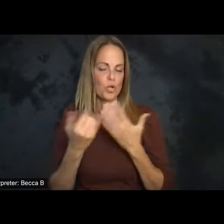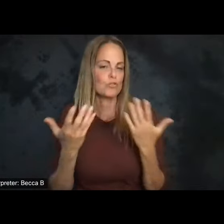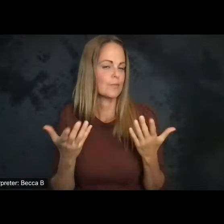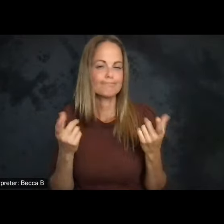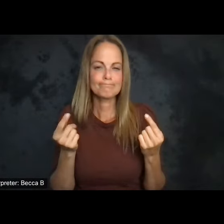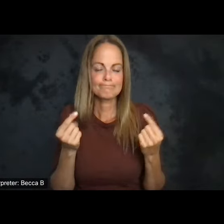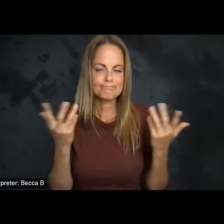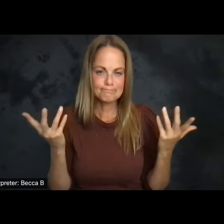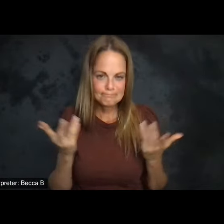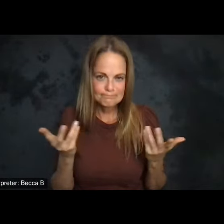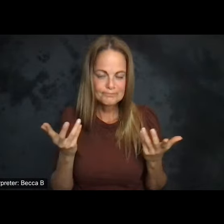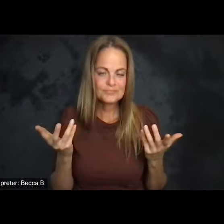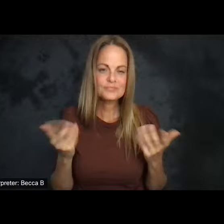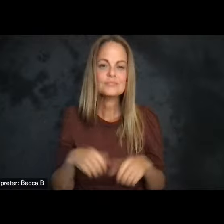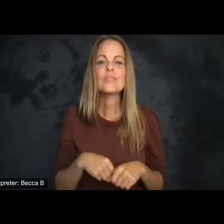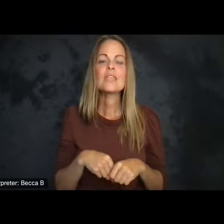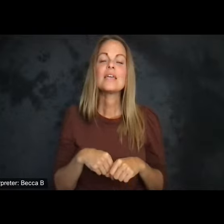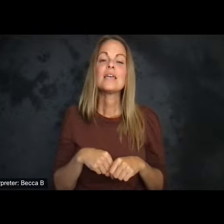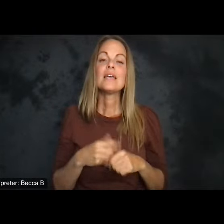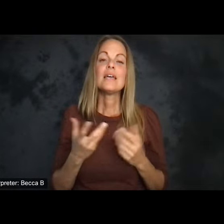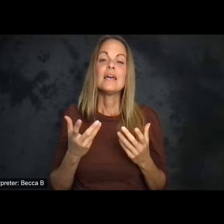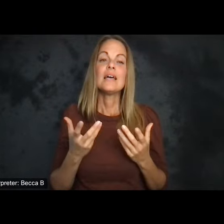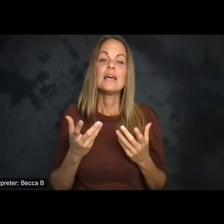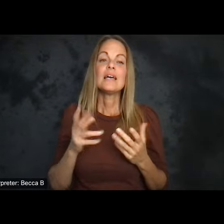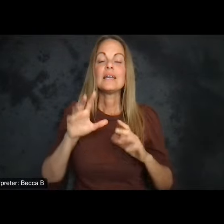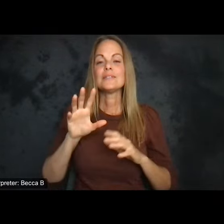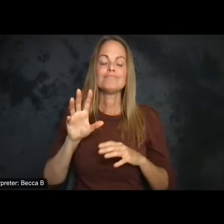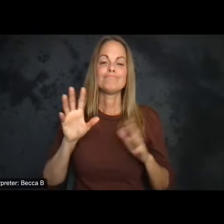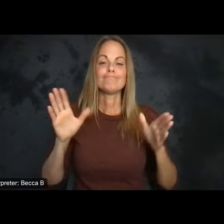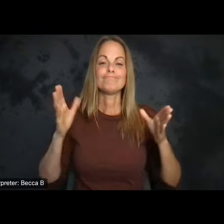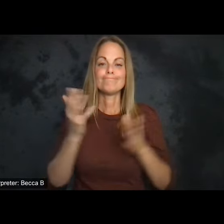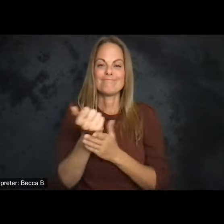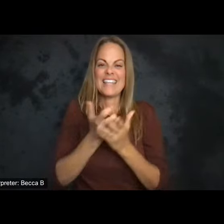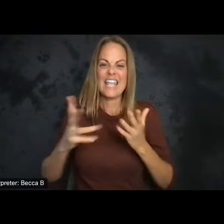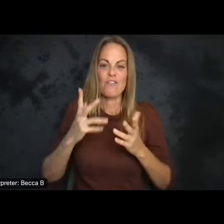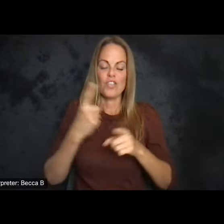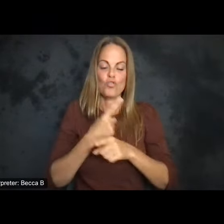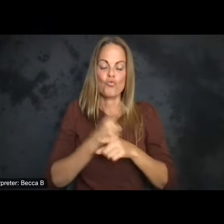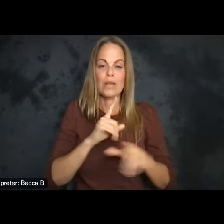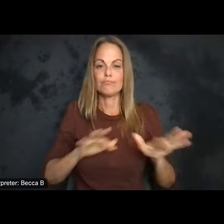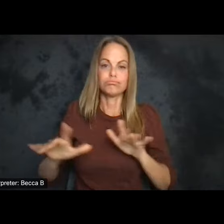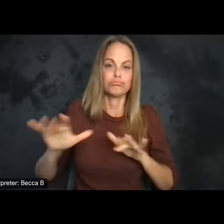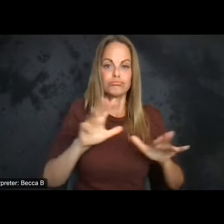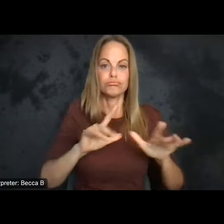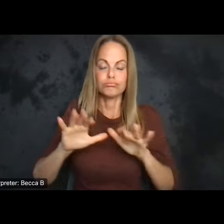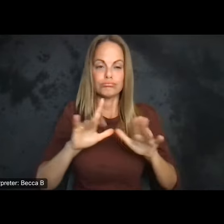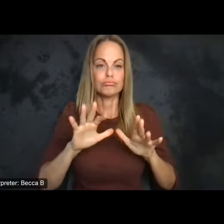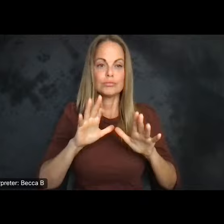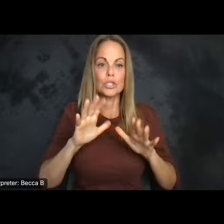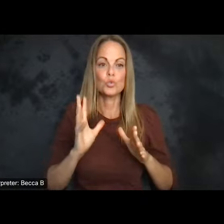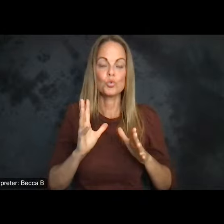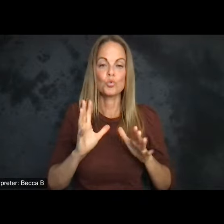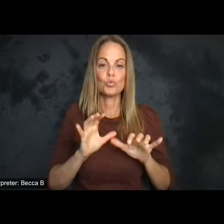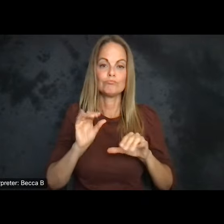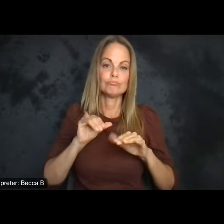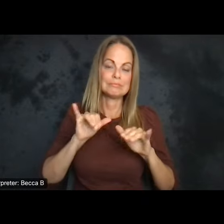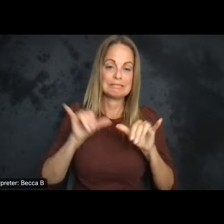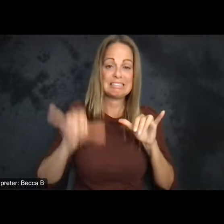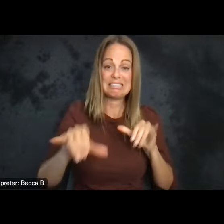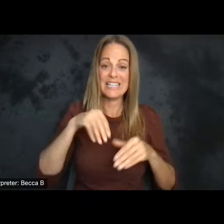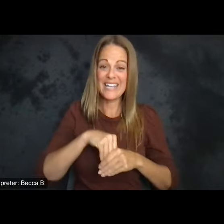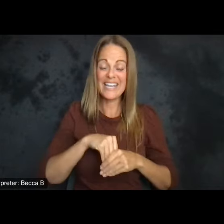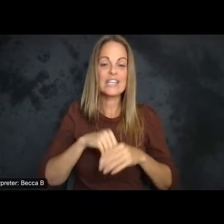is basically white box it, get everything ready to occupy. We've had meetings. We want to reinterpret this. We're wanting to